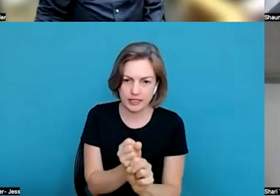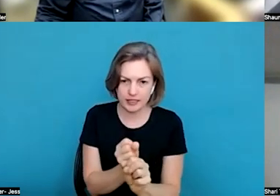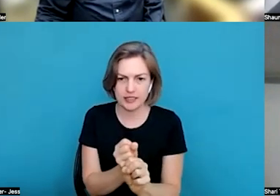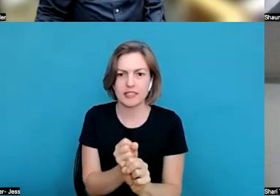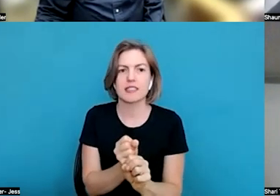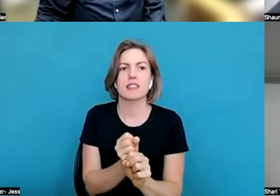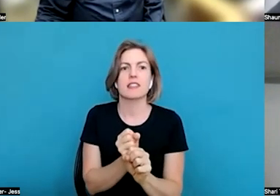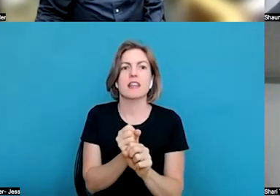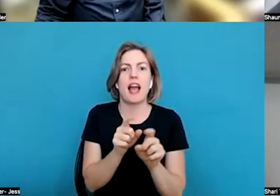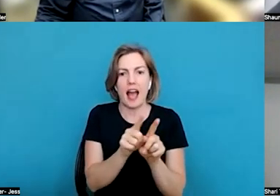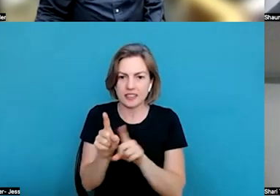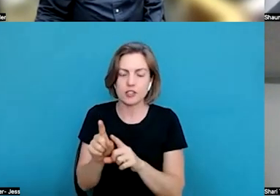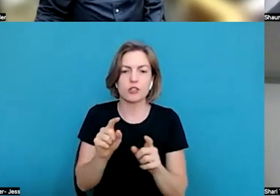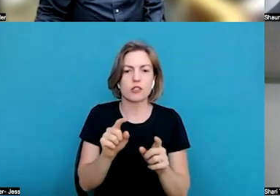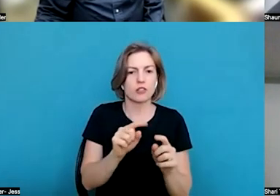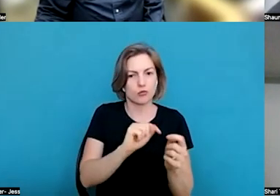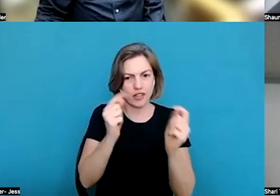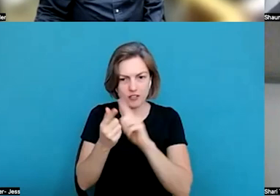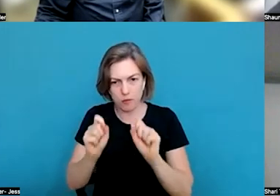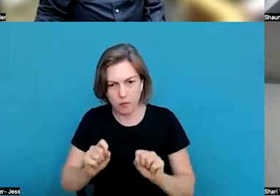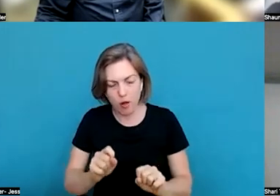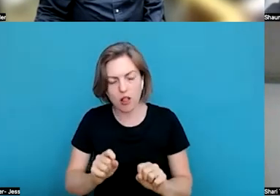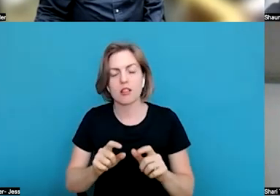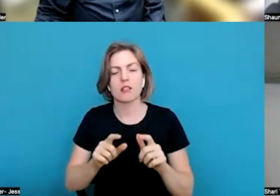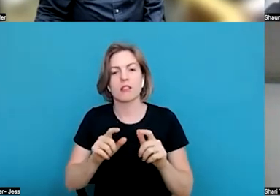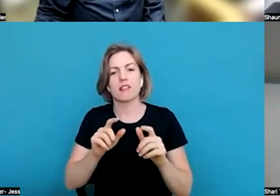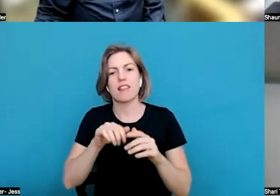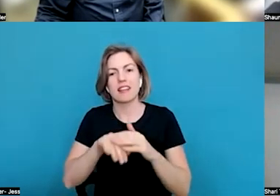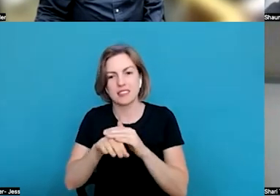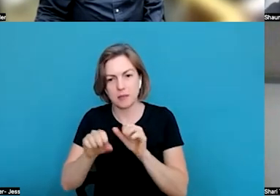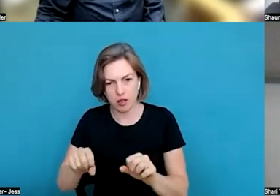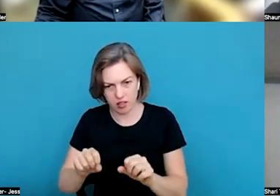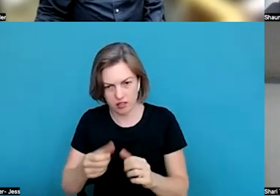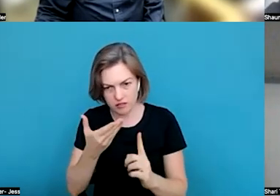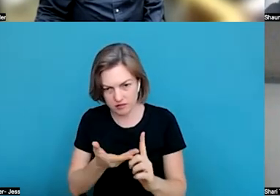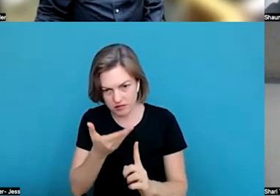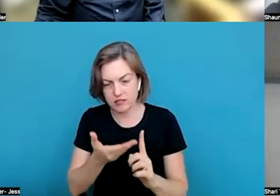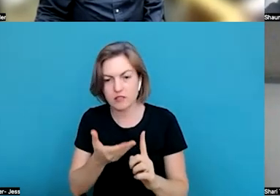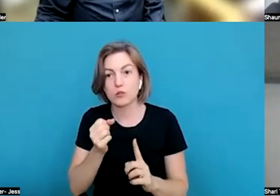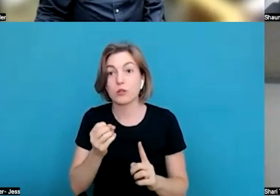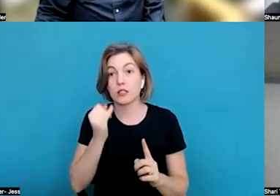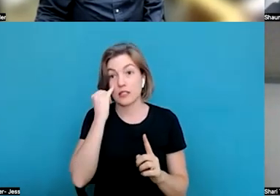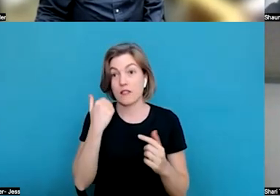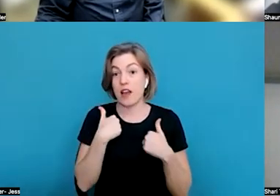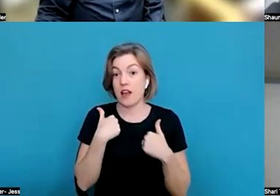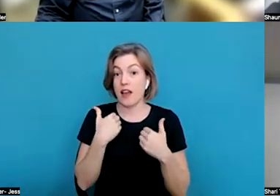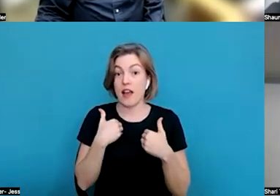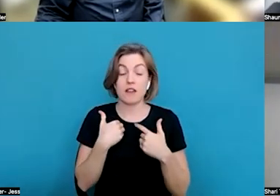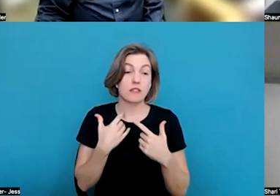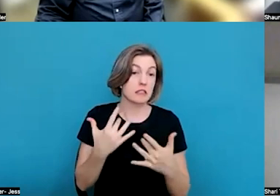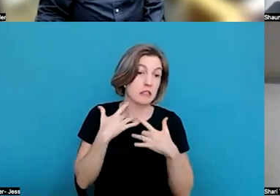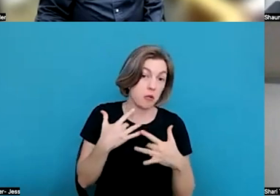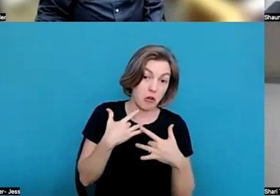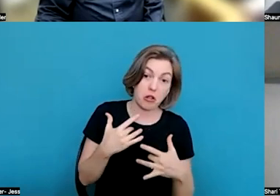as transformable and accessible a way as it can be. So if I have atypical speech and I'm